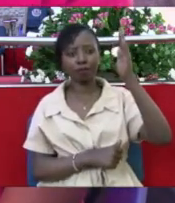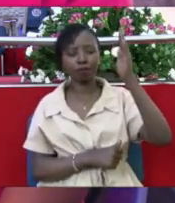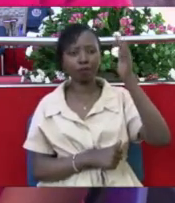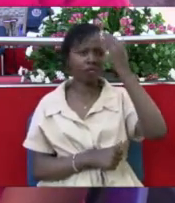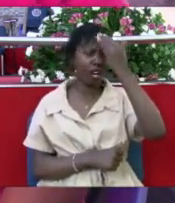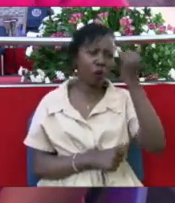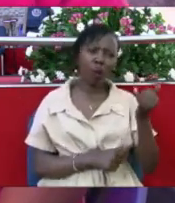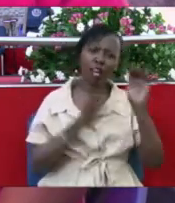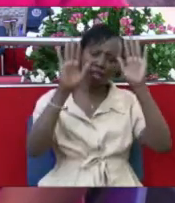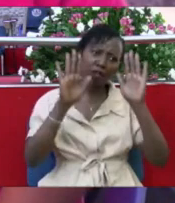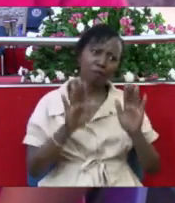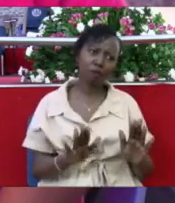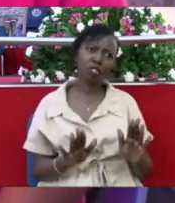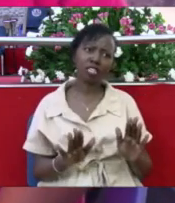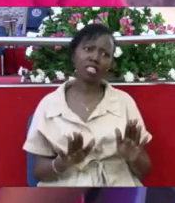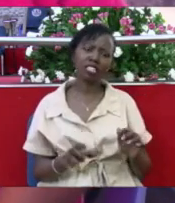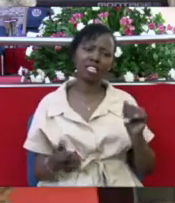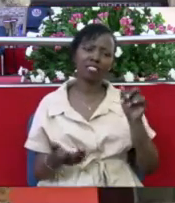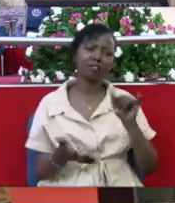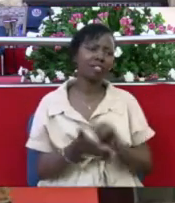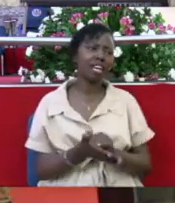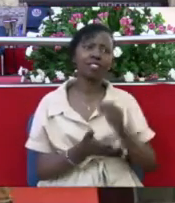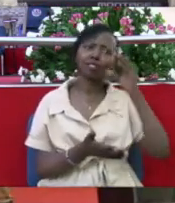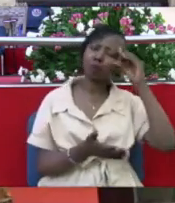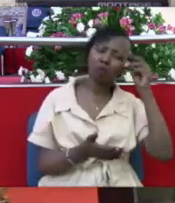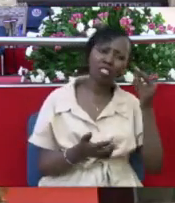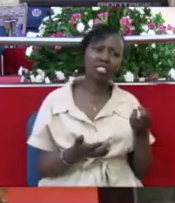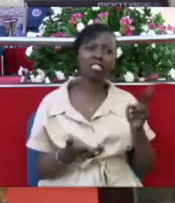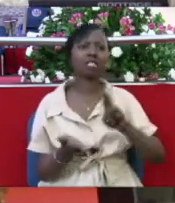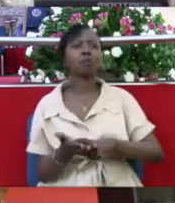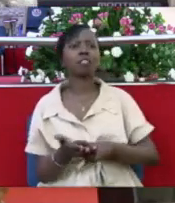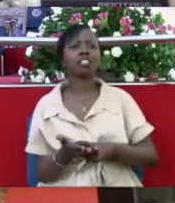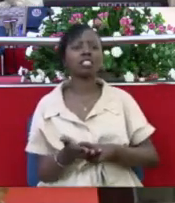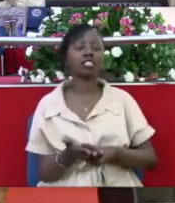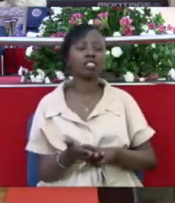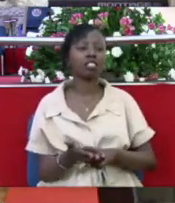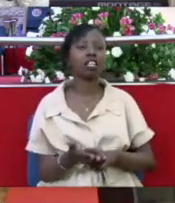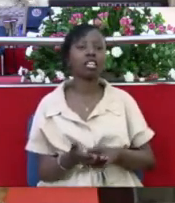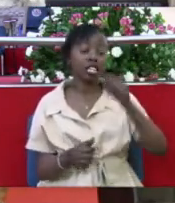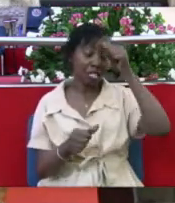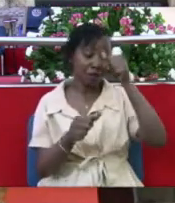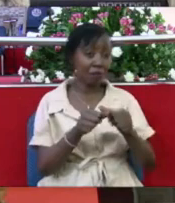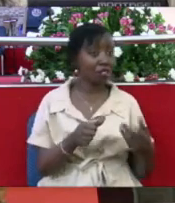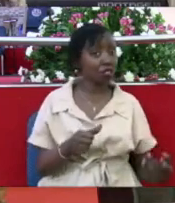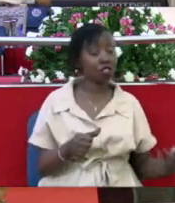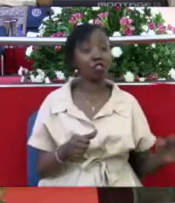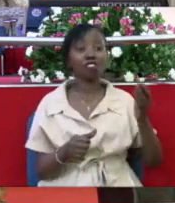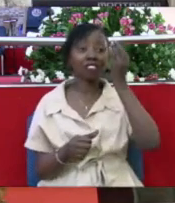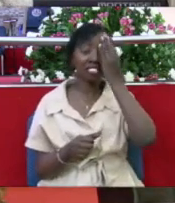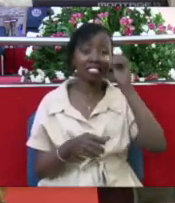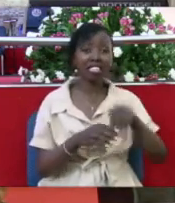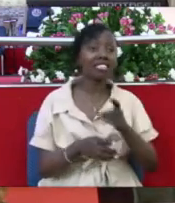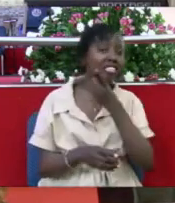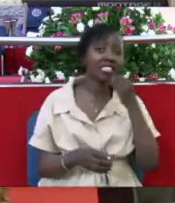it important that he's repeating himself? Ni kwa nini anajirudia? Remember the children of Israel in the wilderness. Unakumbuka wakiwa jangwani wana wa